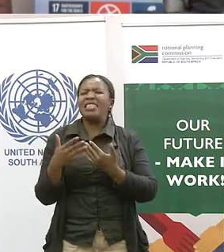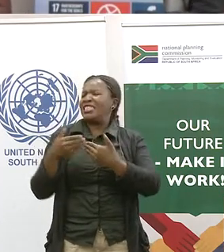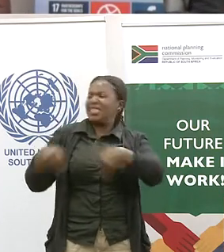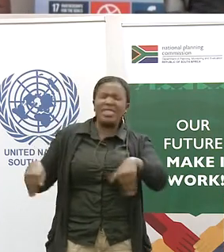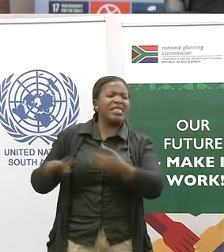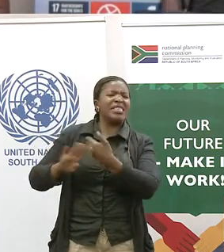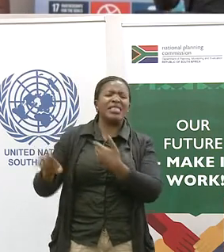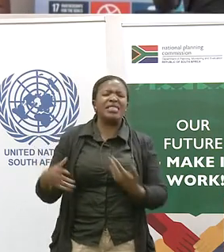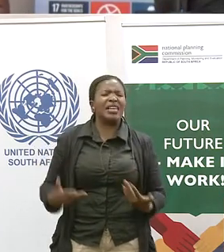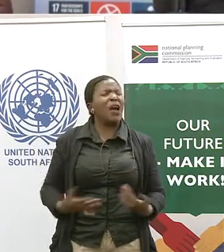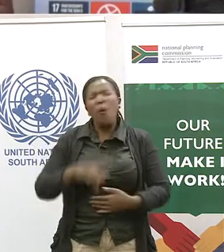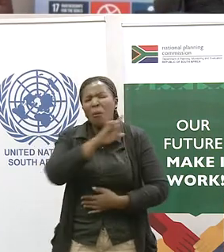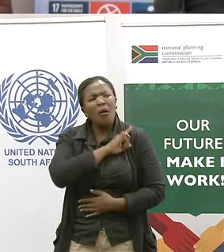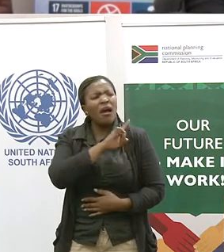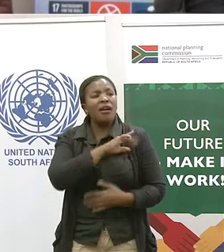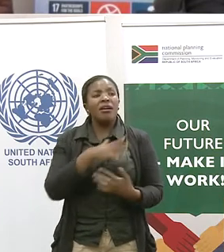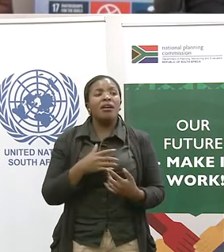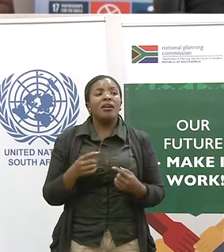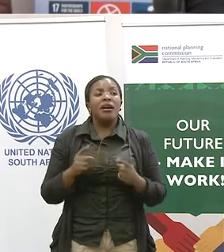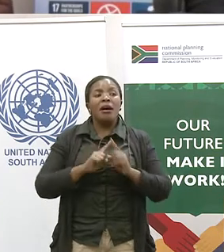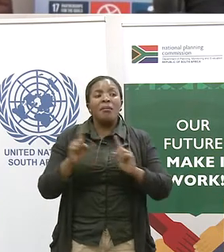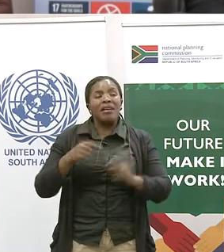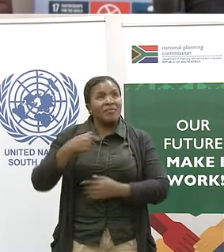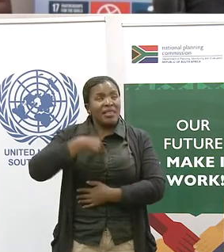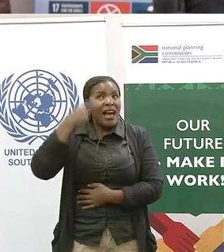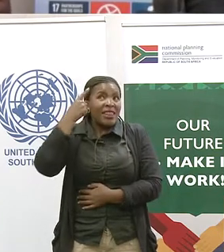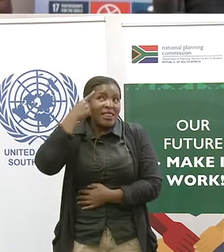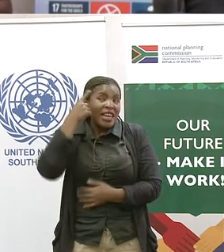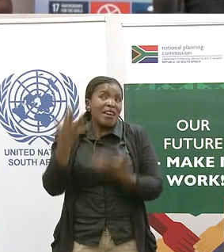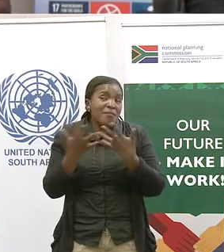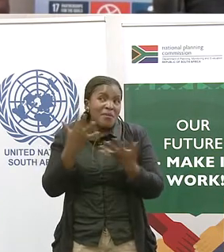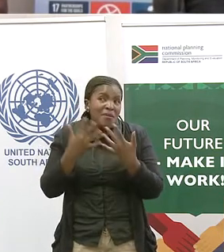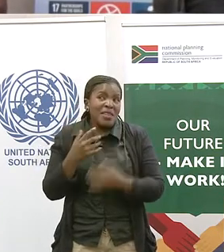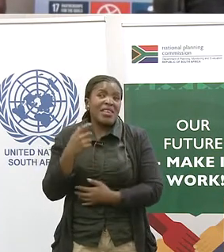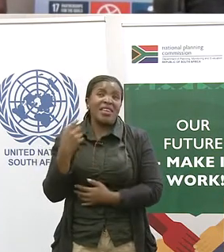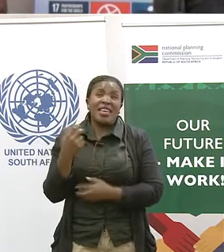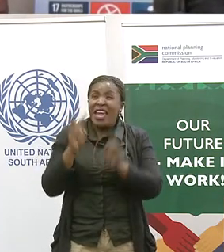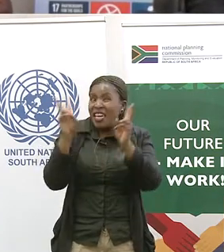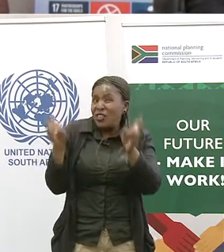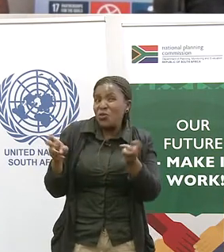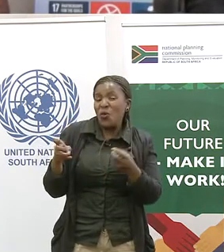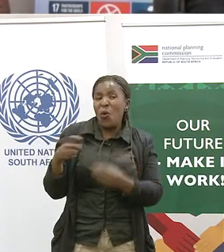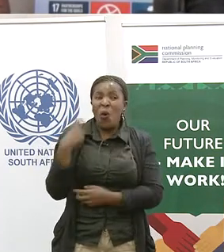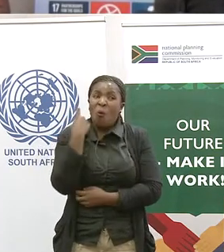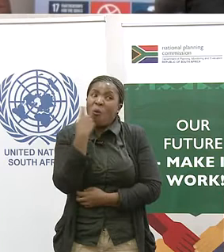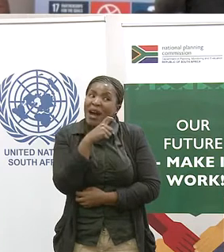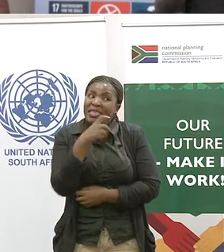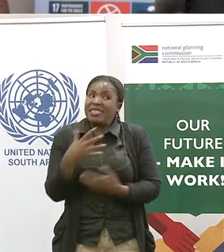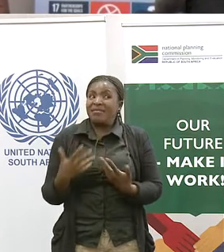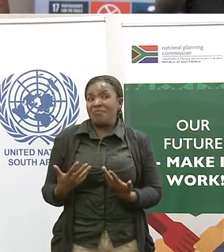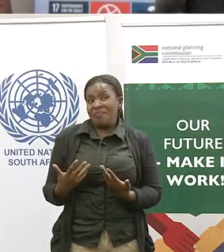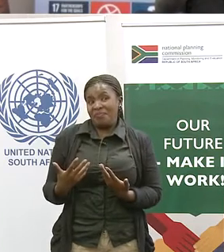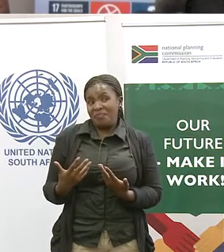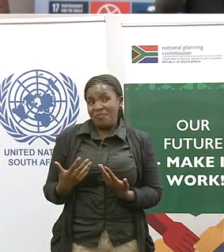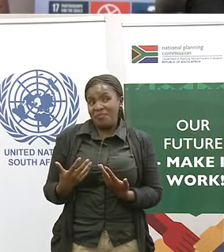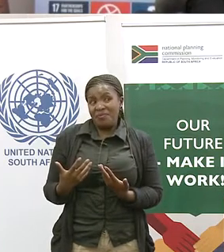was maybe it is because it has issues of whiteness. Now, albinism is a genetic